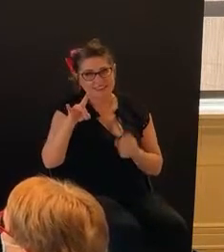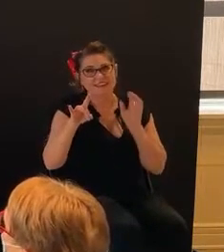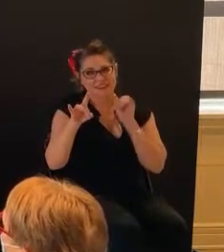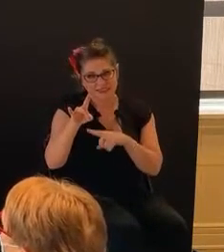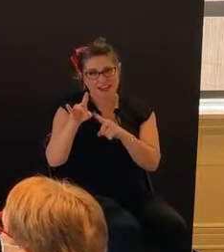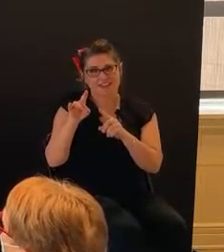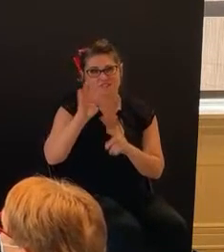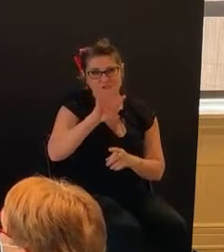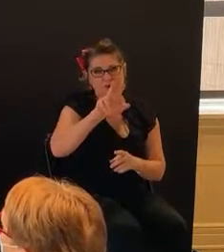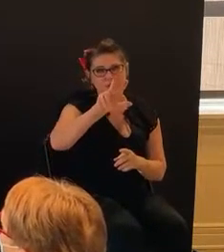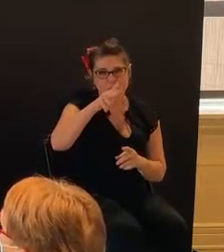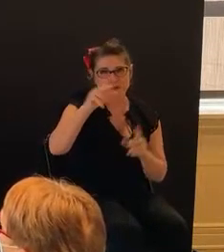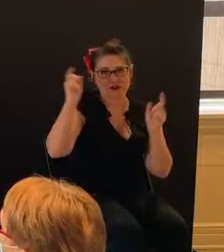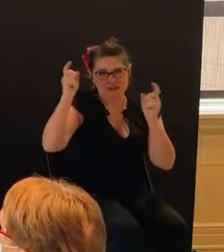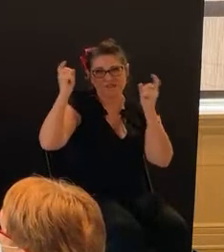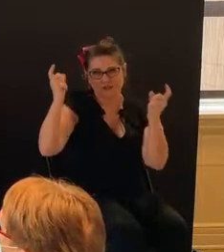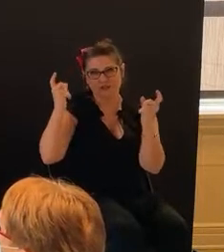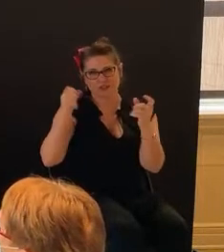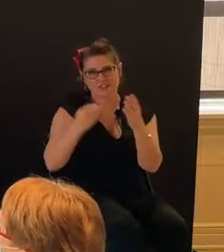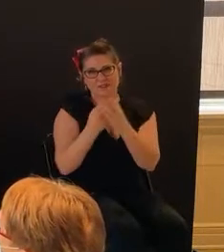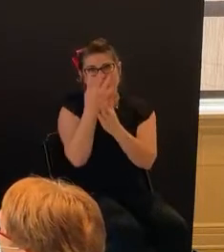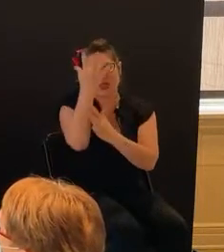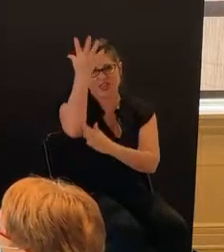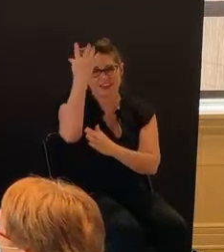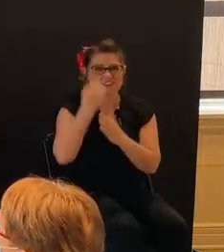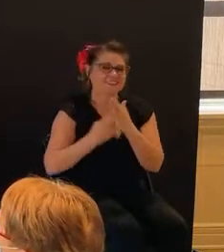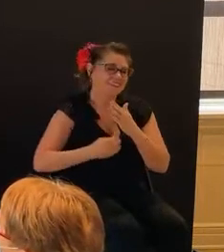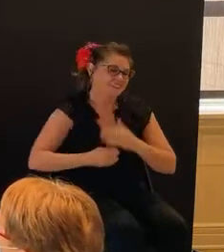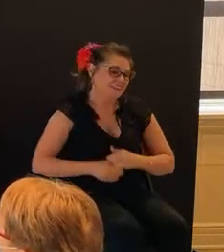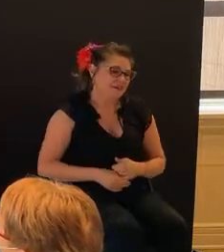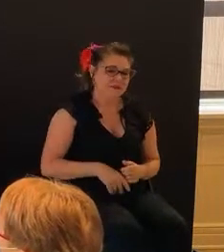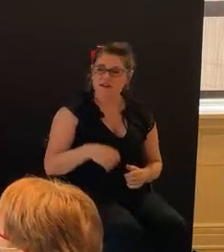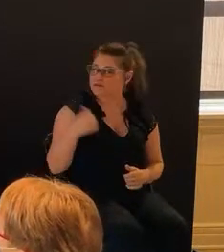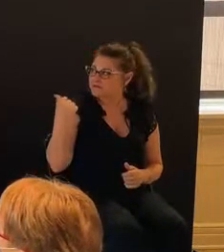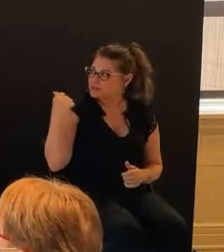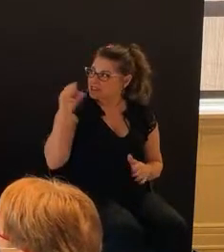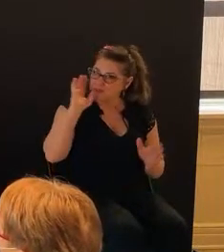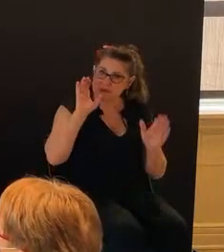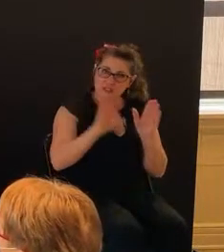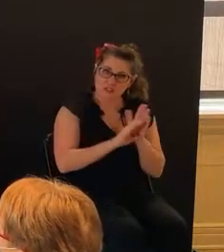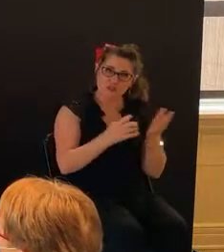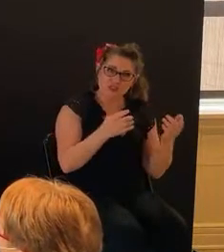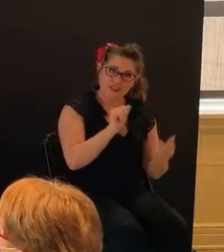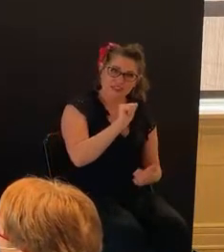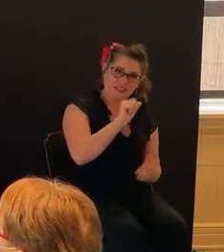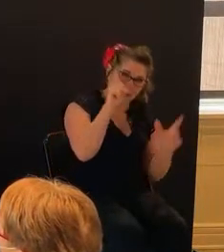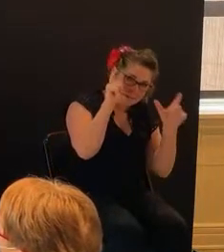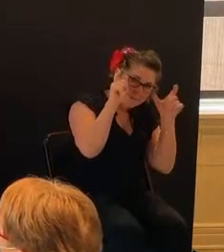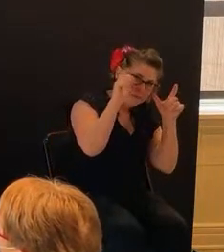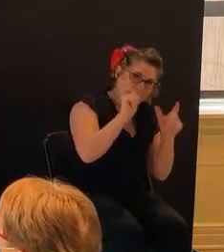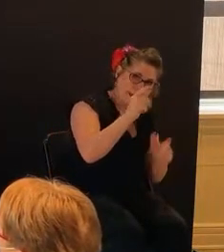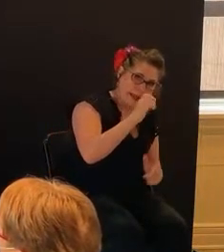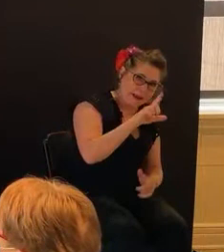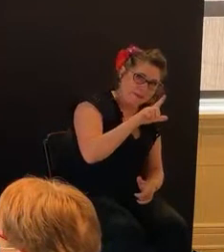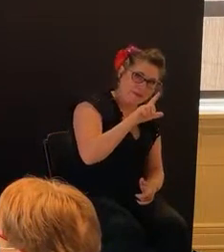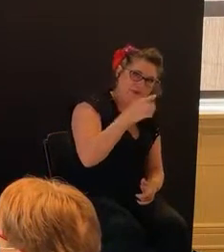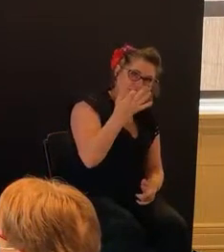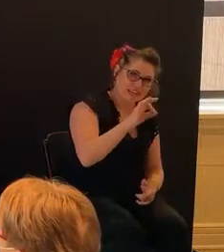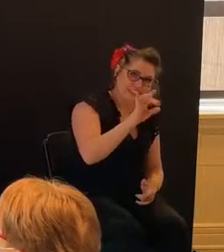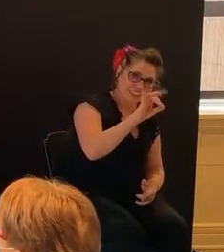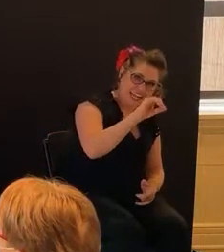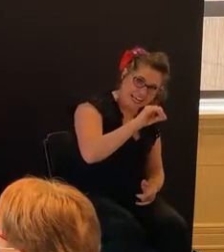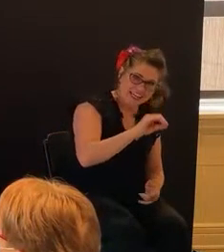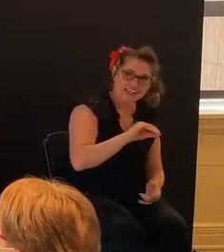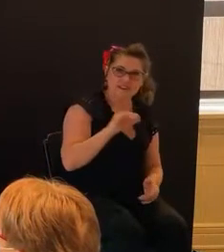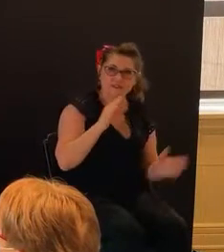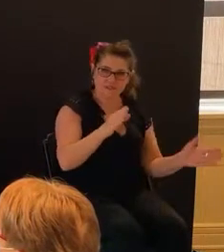1980 eruption. And so there's this kind of decadal markers. This was a picture taken April 1980. June 1980, you